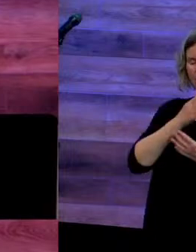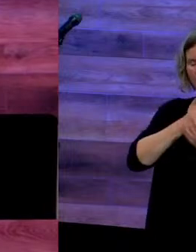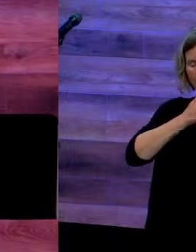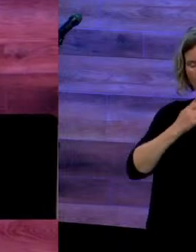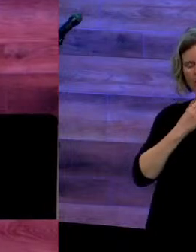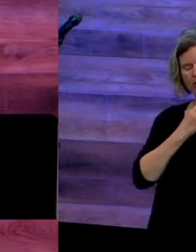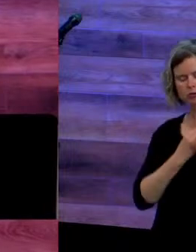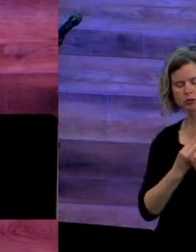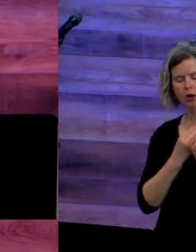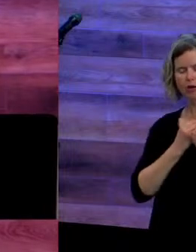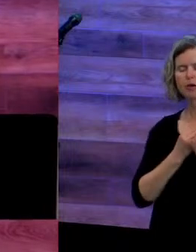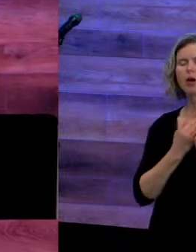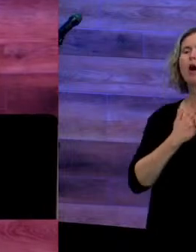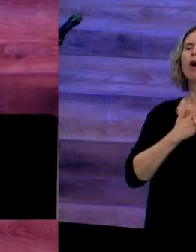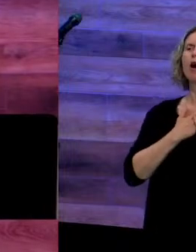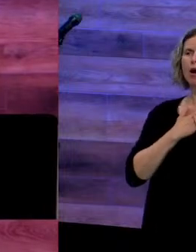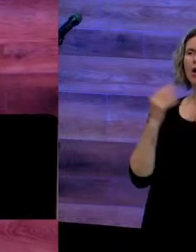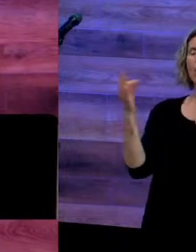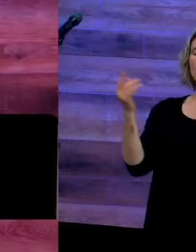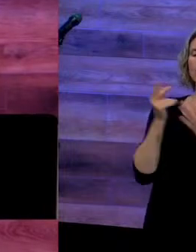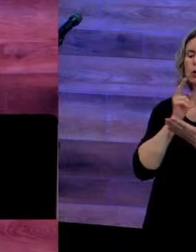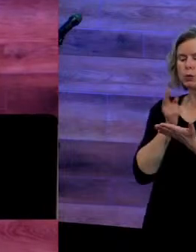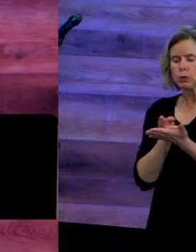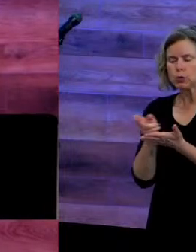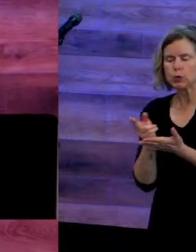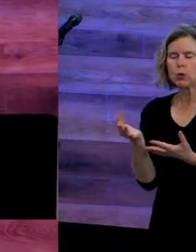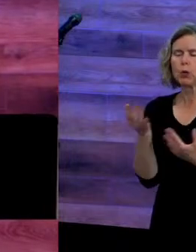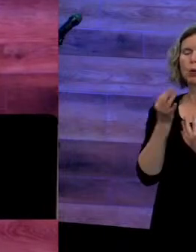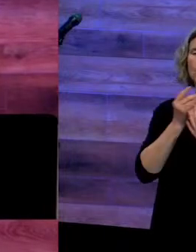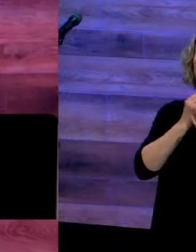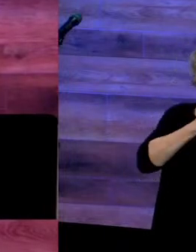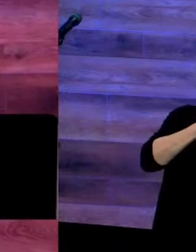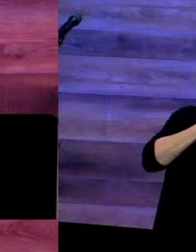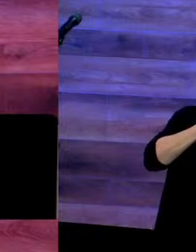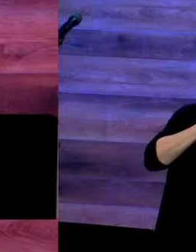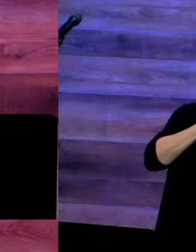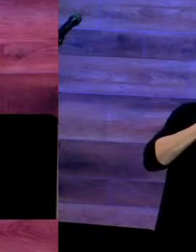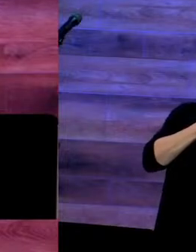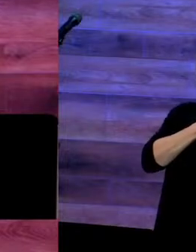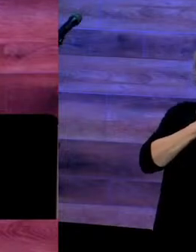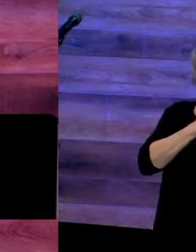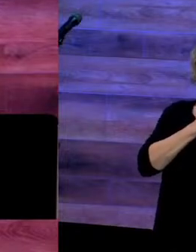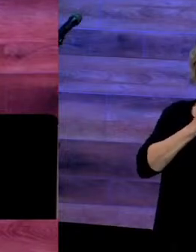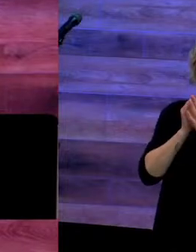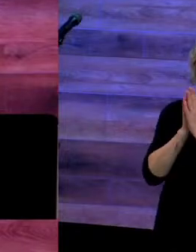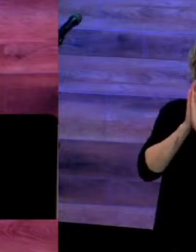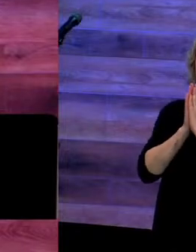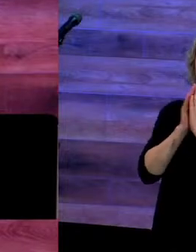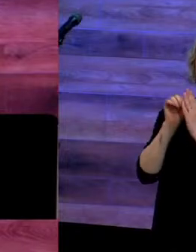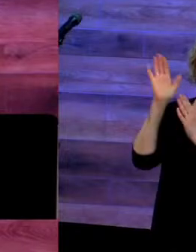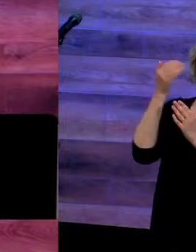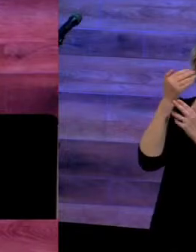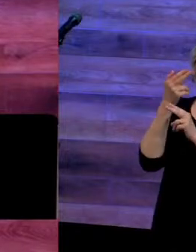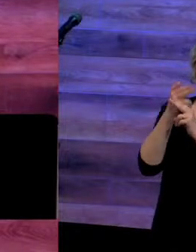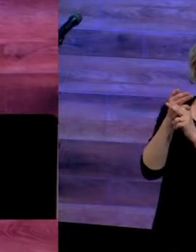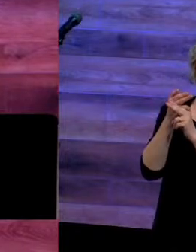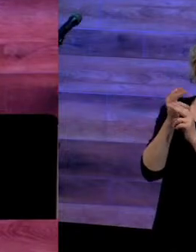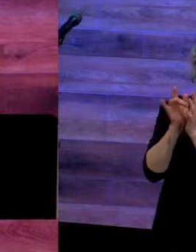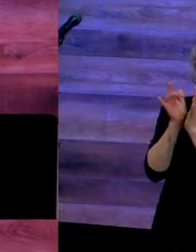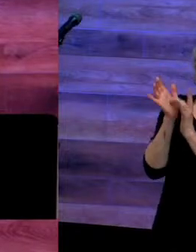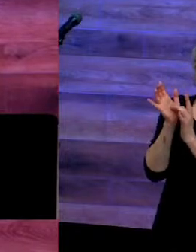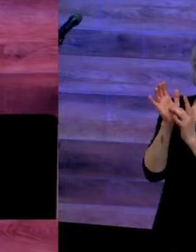hearts so that we can hear the truth that you have for us this morning. We pray this in the good name of